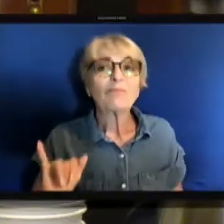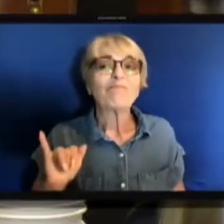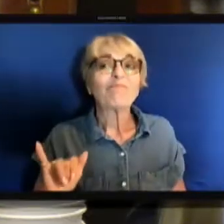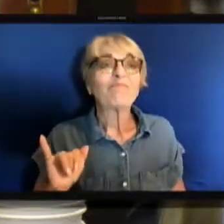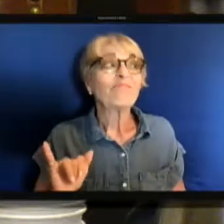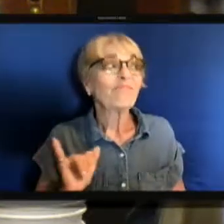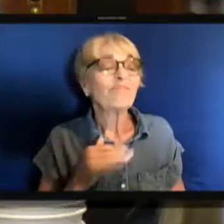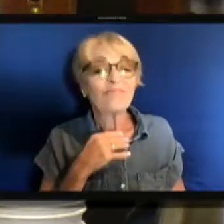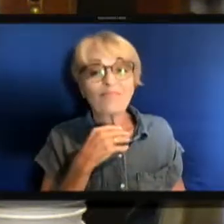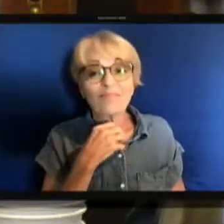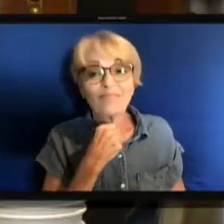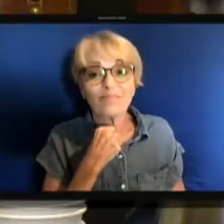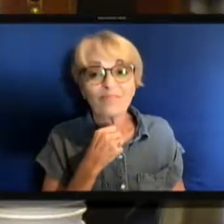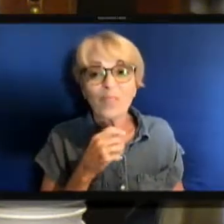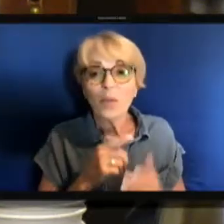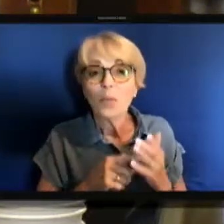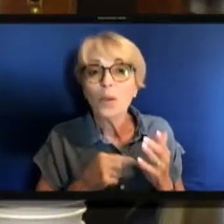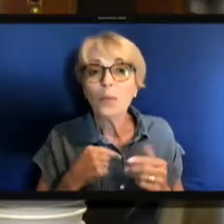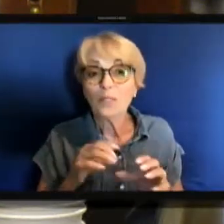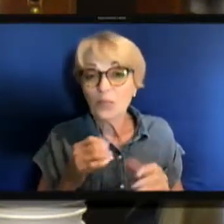right? Pretty much.